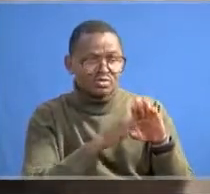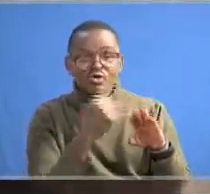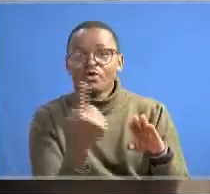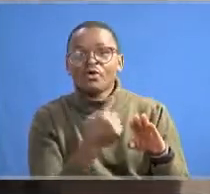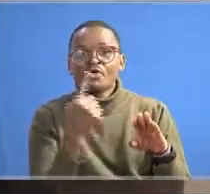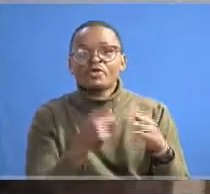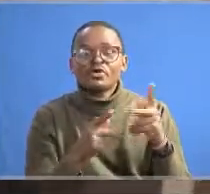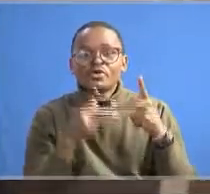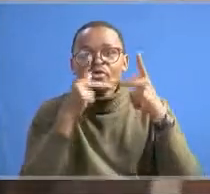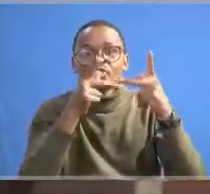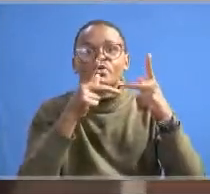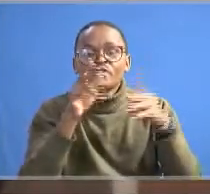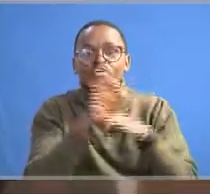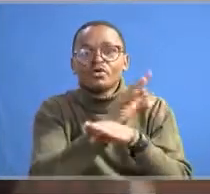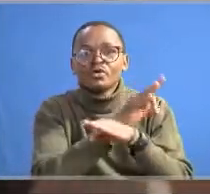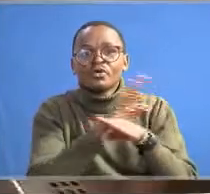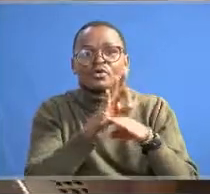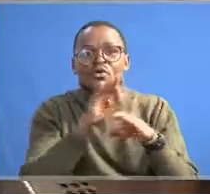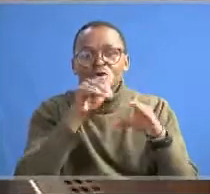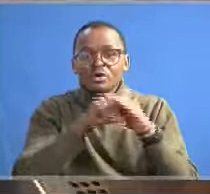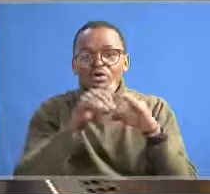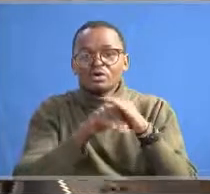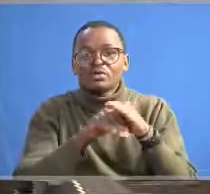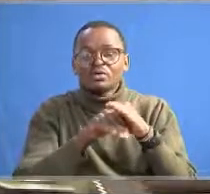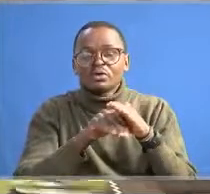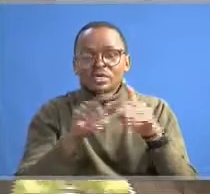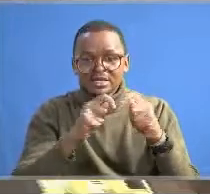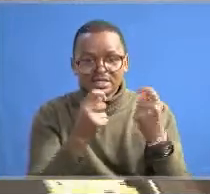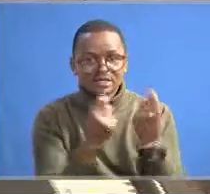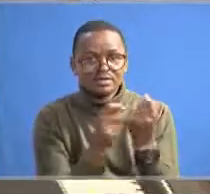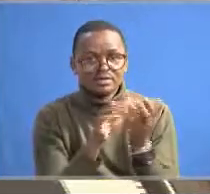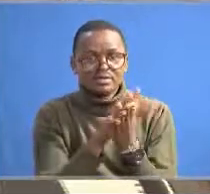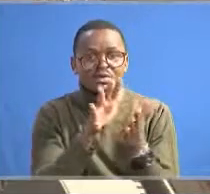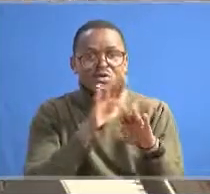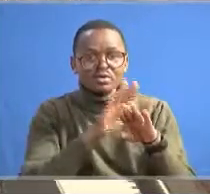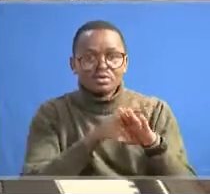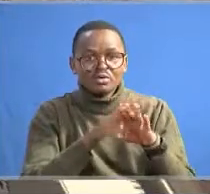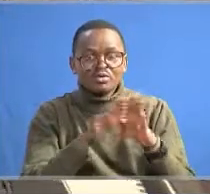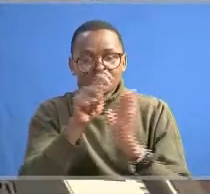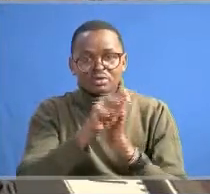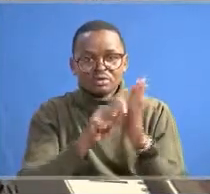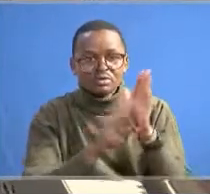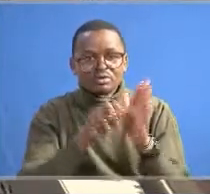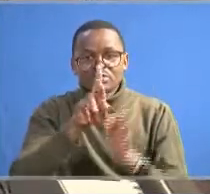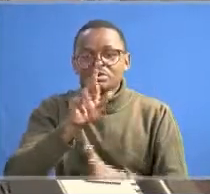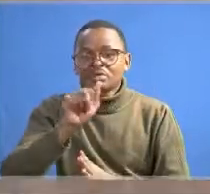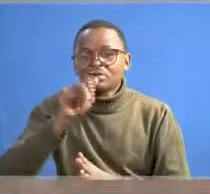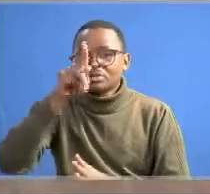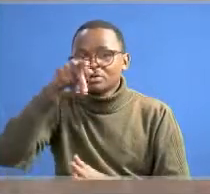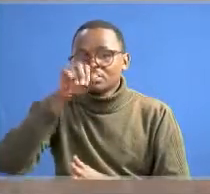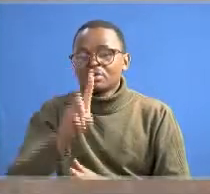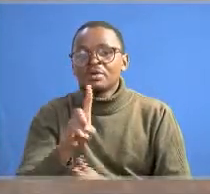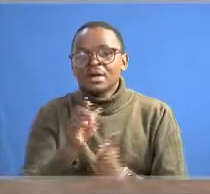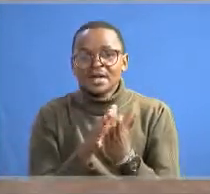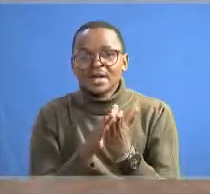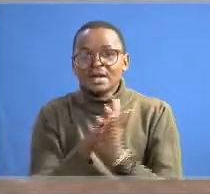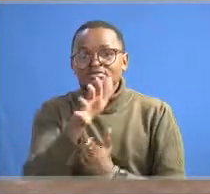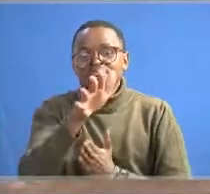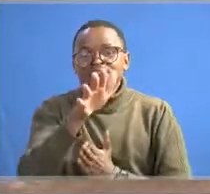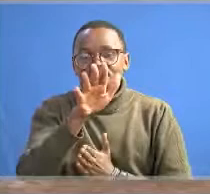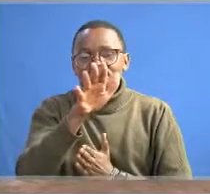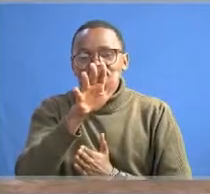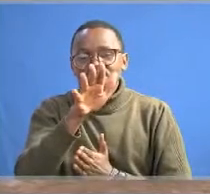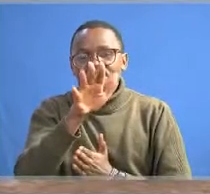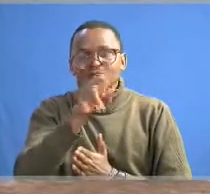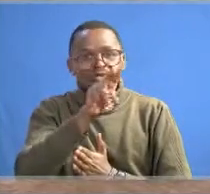for the production of functional or aesthetical prototypes, and the more appropriate term was rapid prototyping. As of 2019,